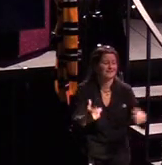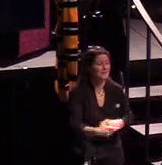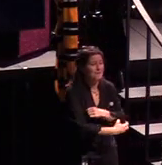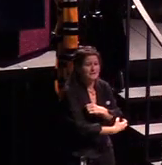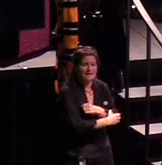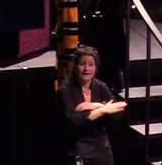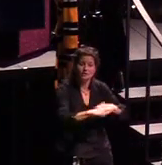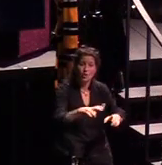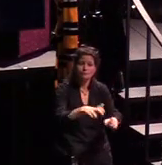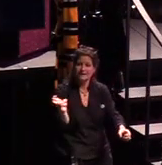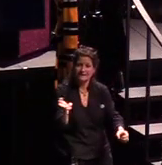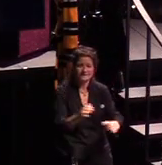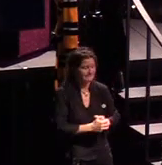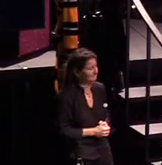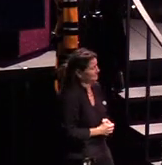snot brexit